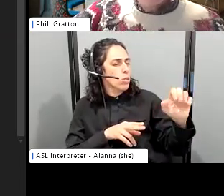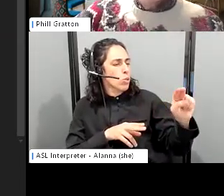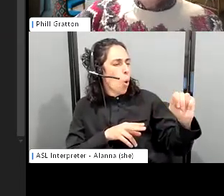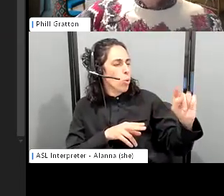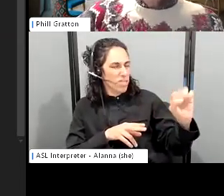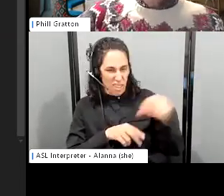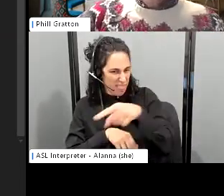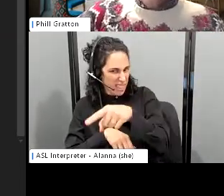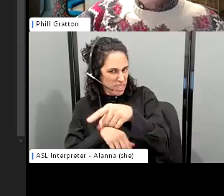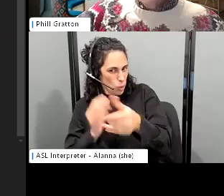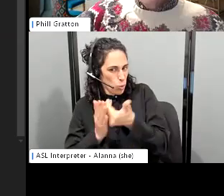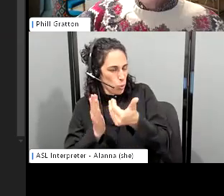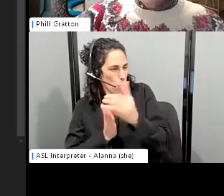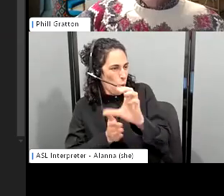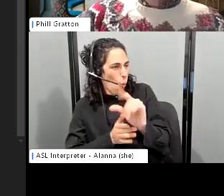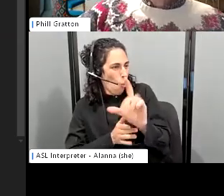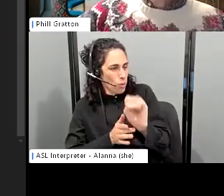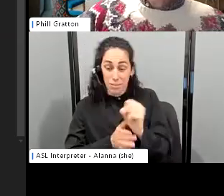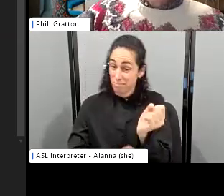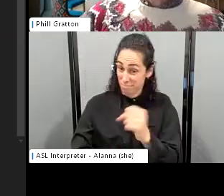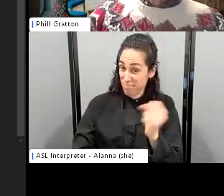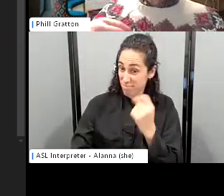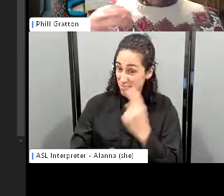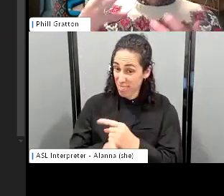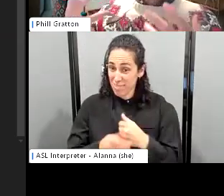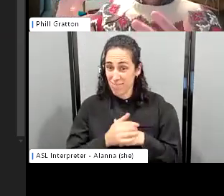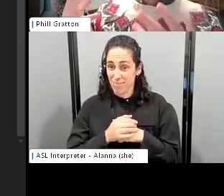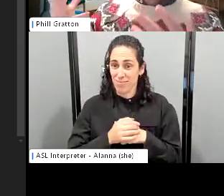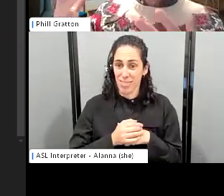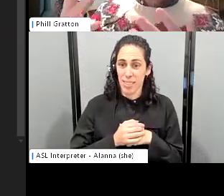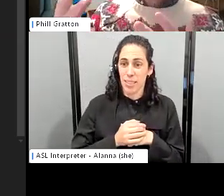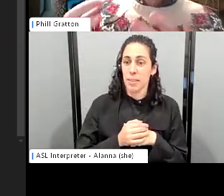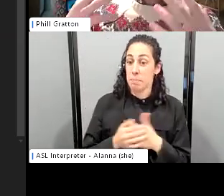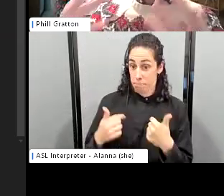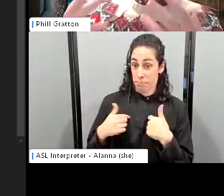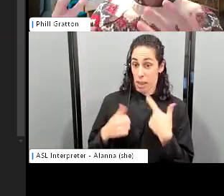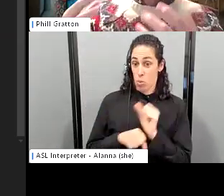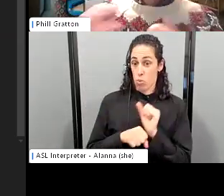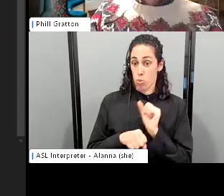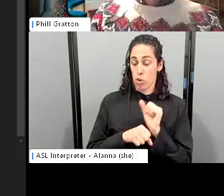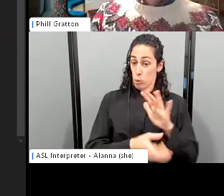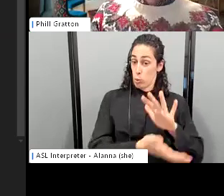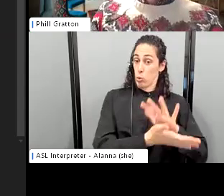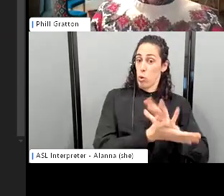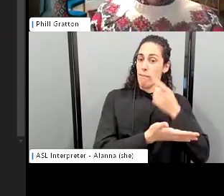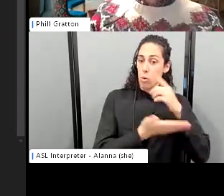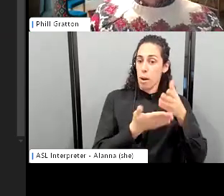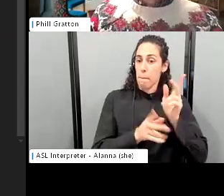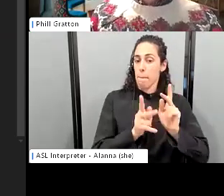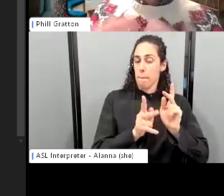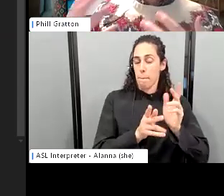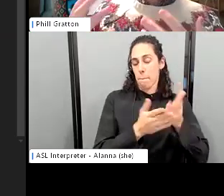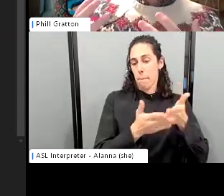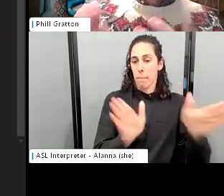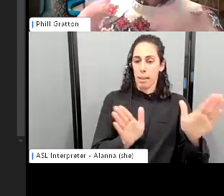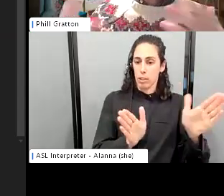know. Wow, really good. Yeah. I work at the School of Public Service, so we teach public servants here. And a lot of